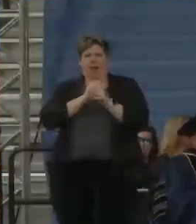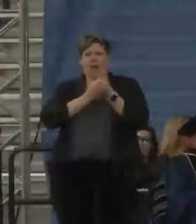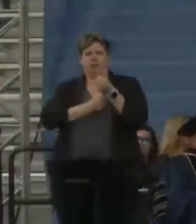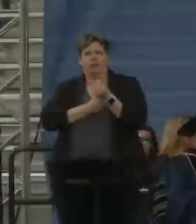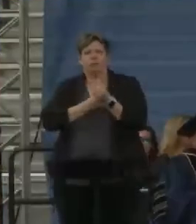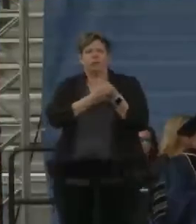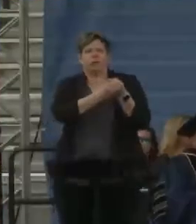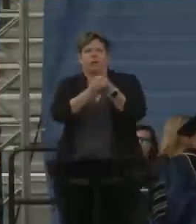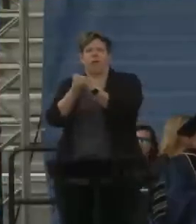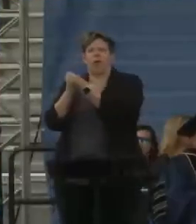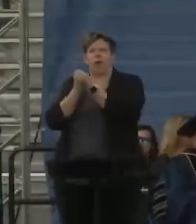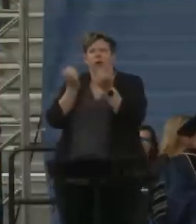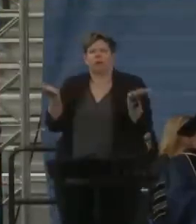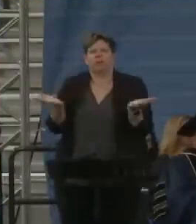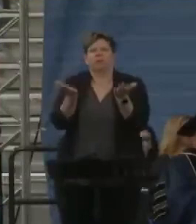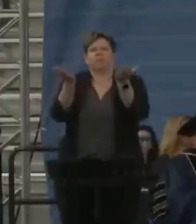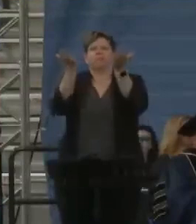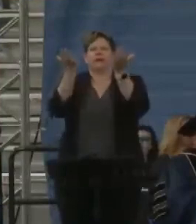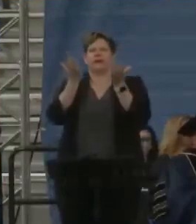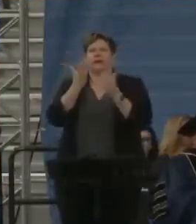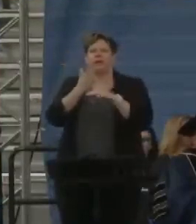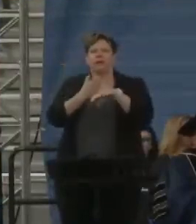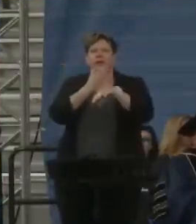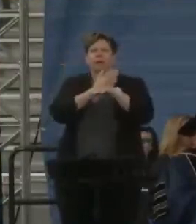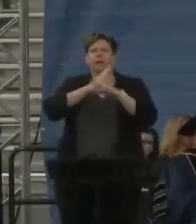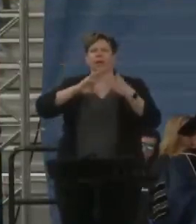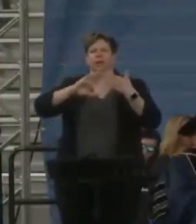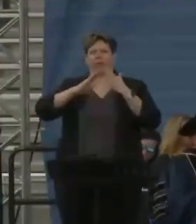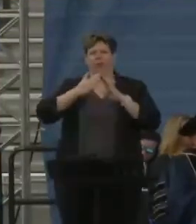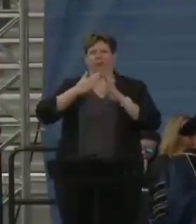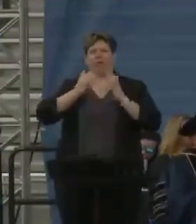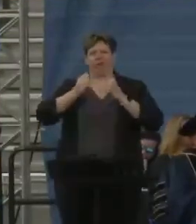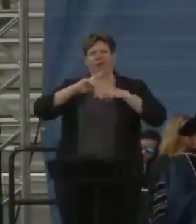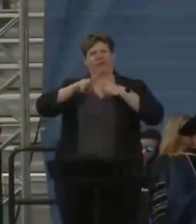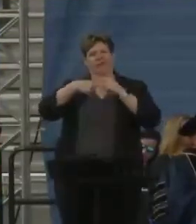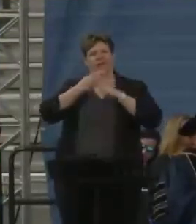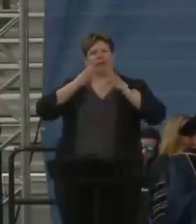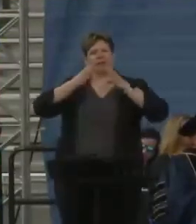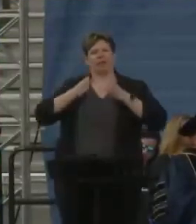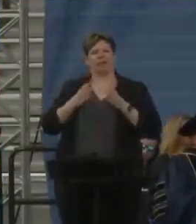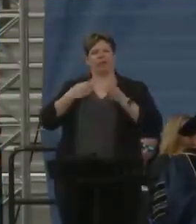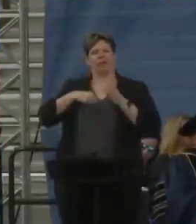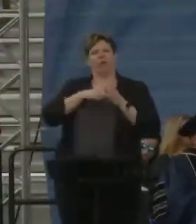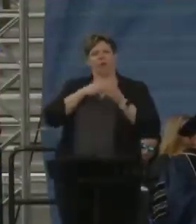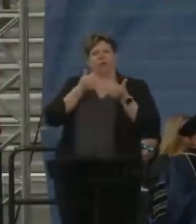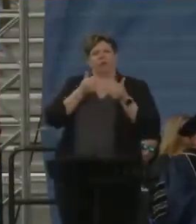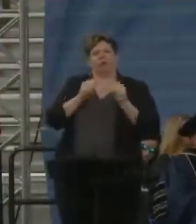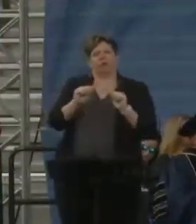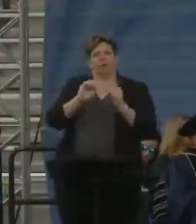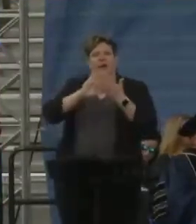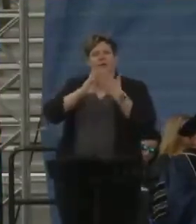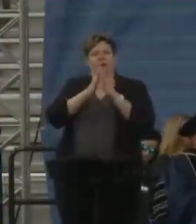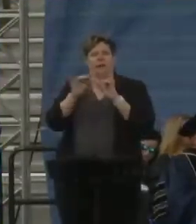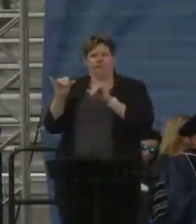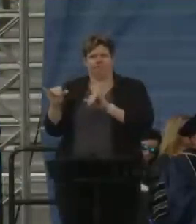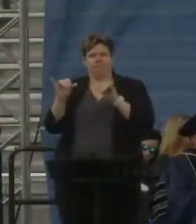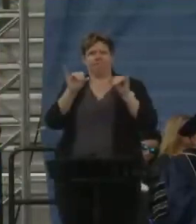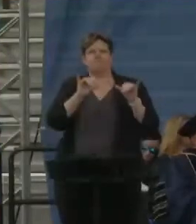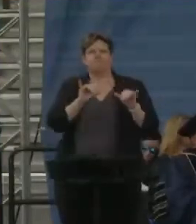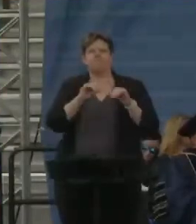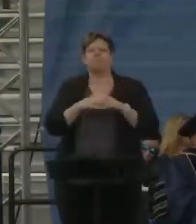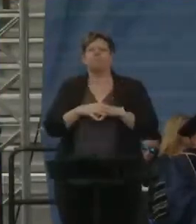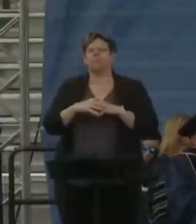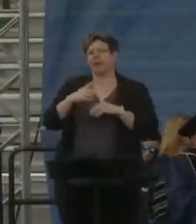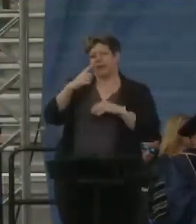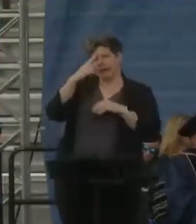those around them and to better their communities, are those who we each should strive to be like. I think